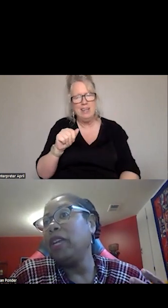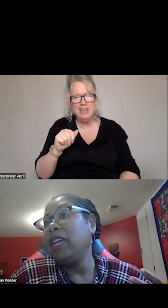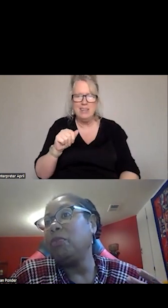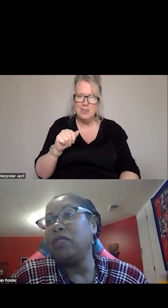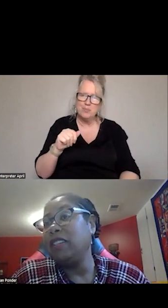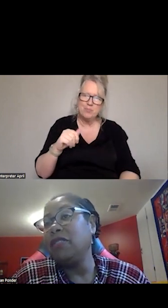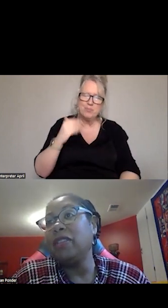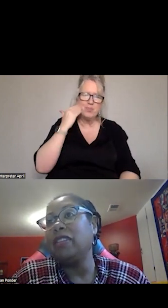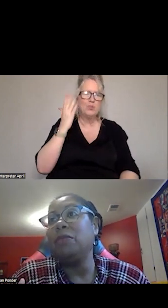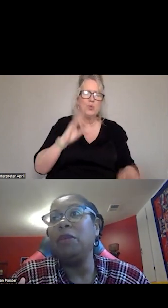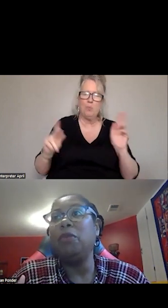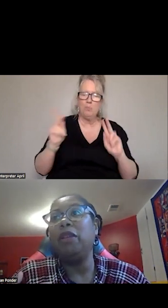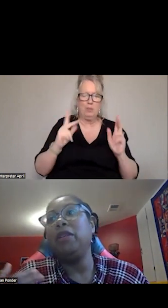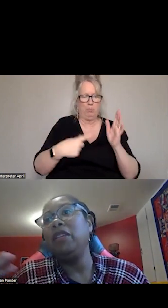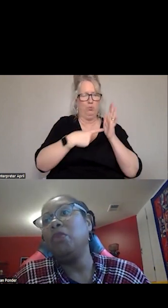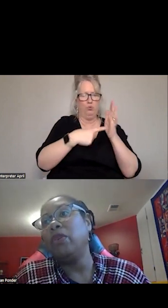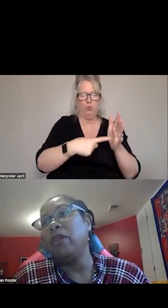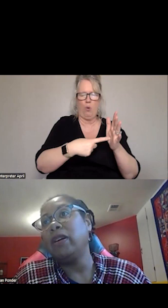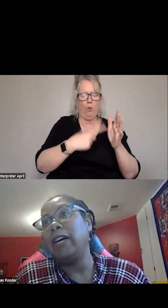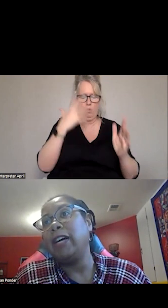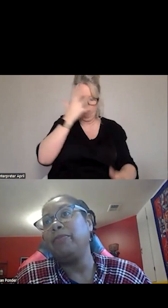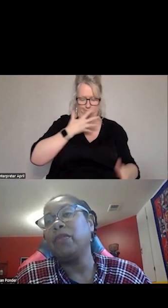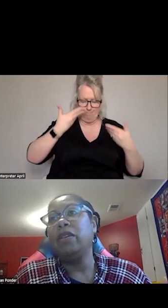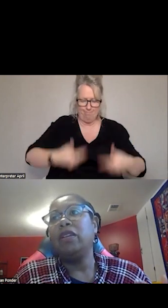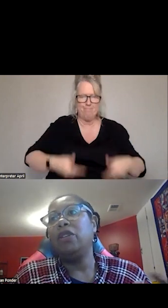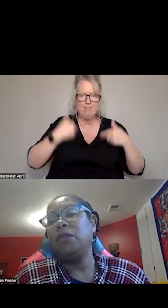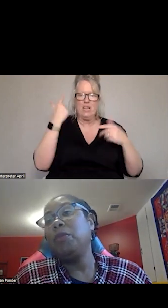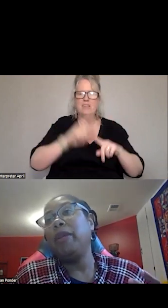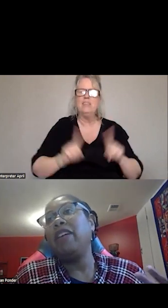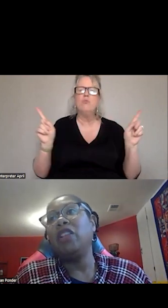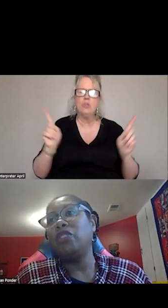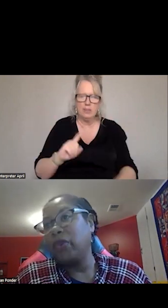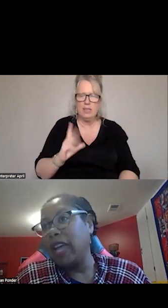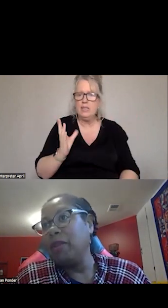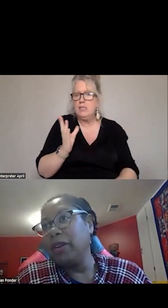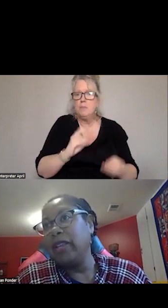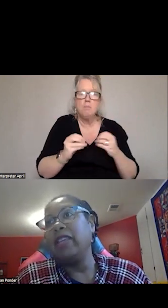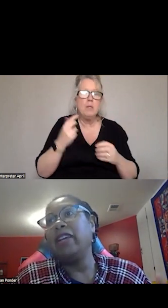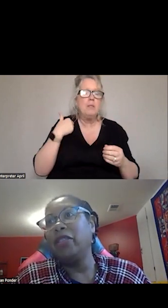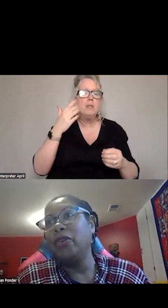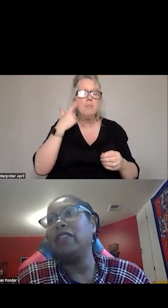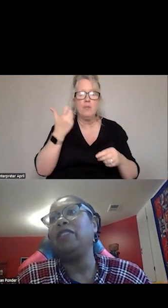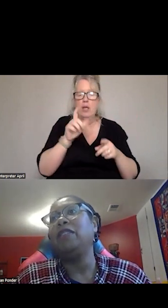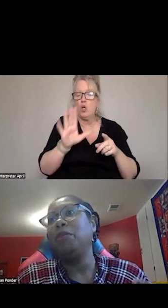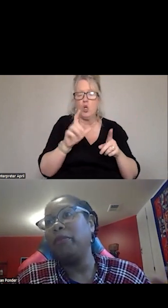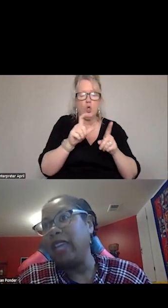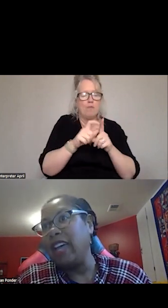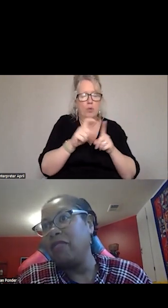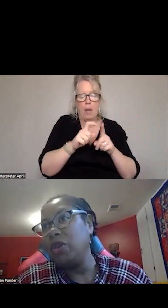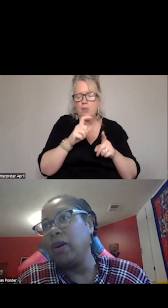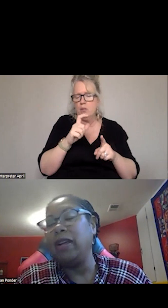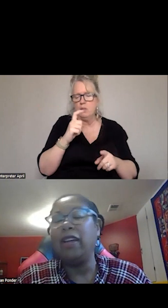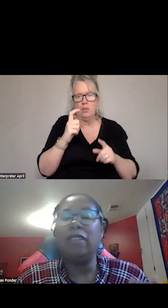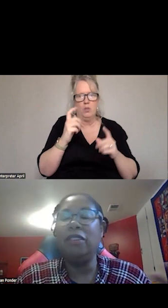people may present differently. Some people may be more, some people may have a larger vocabulary than others, and some people may